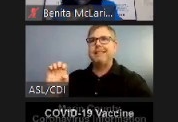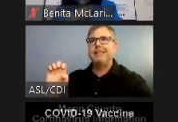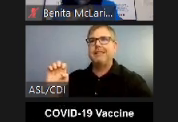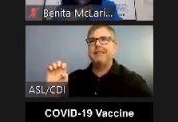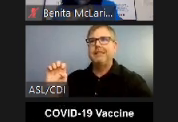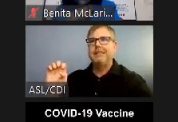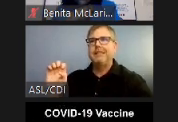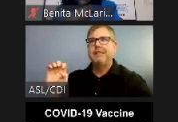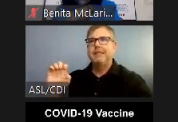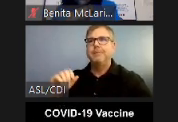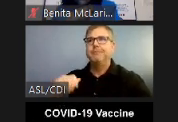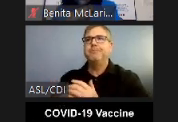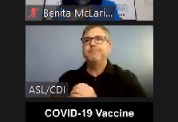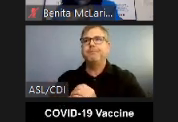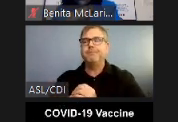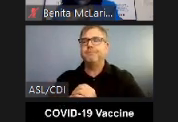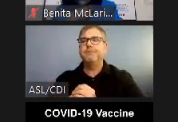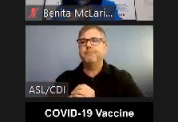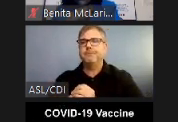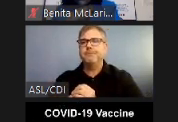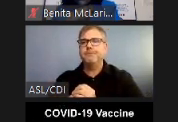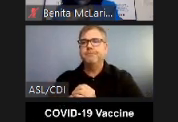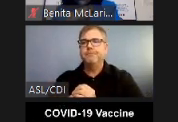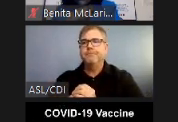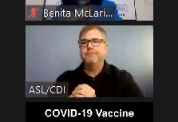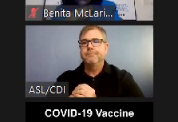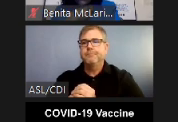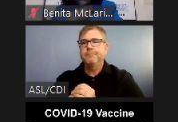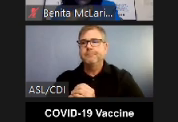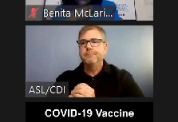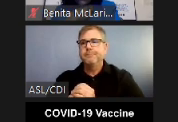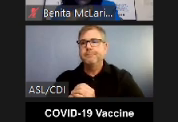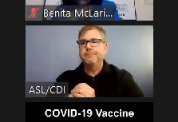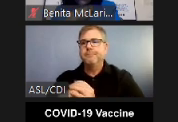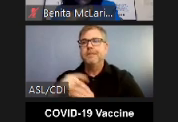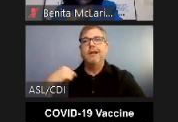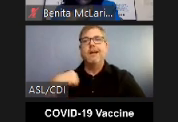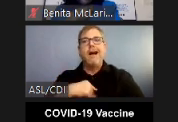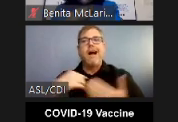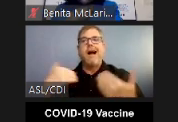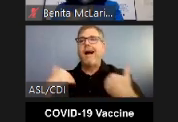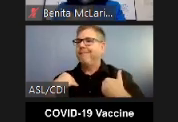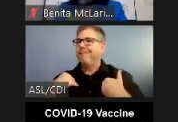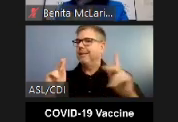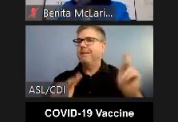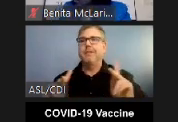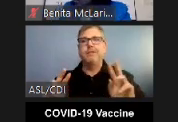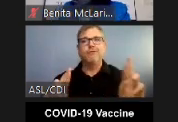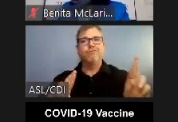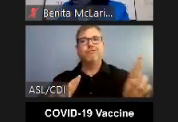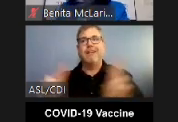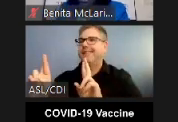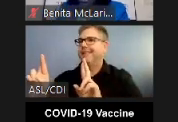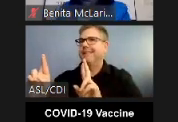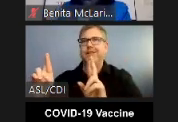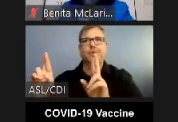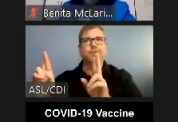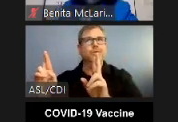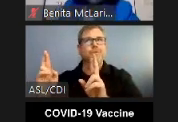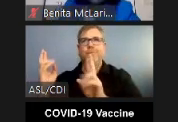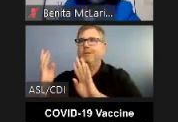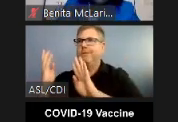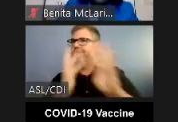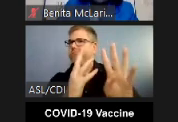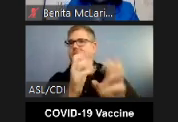currently eligible for vaccines right now, as well as those that might be independent home health care workers as